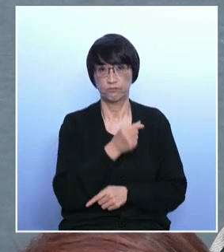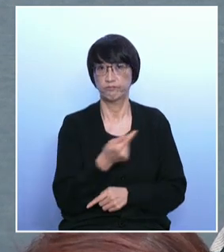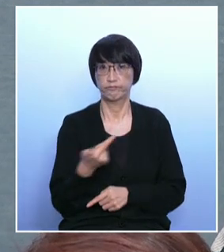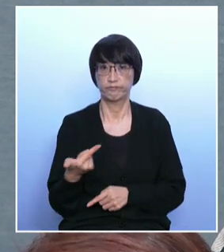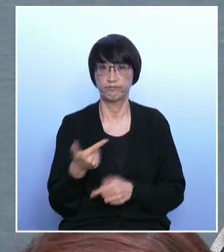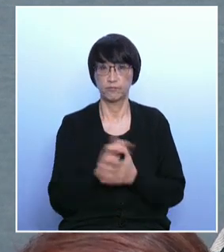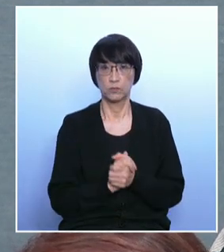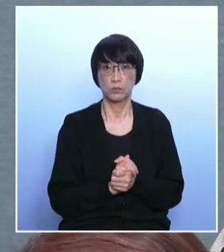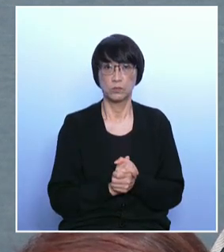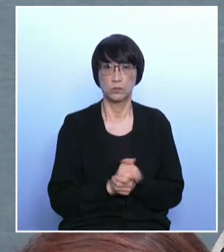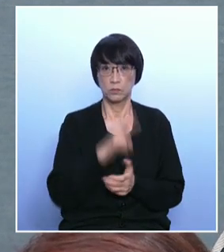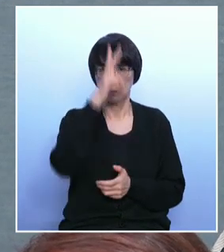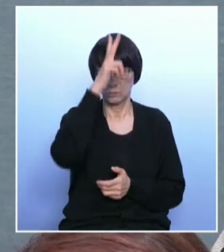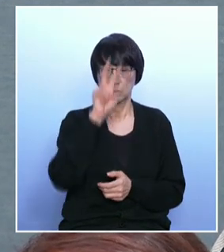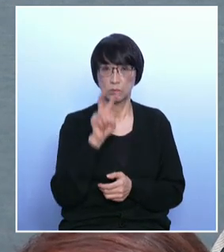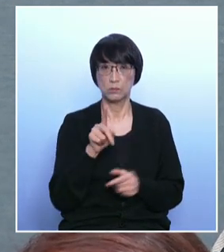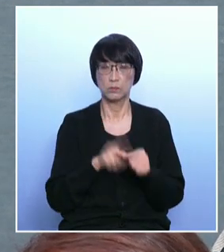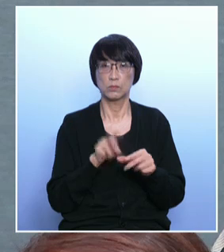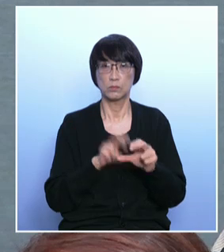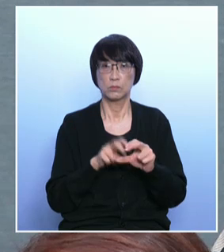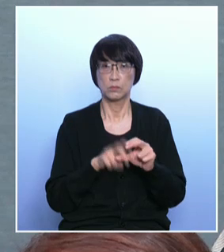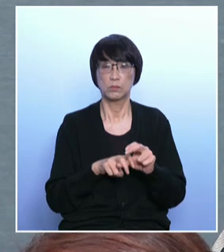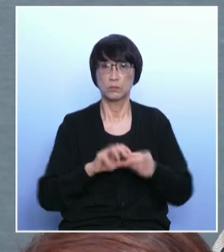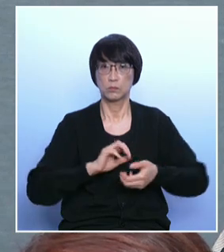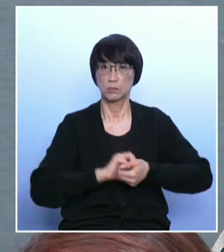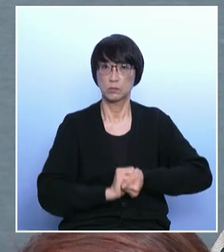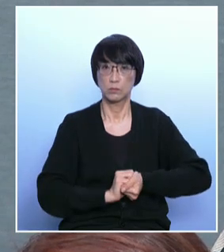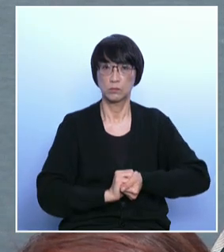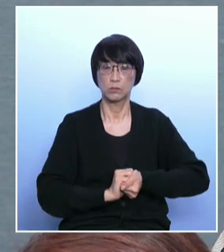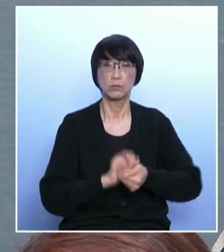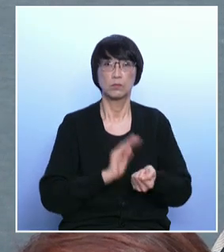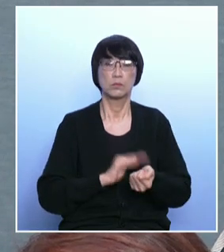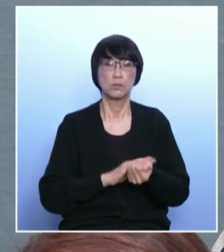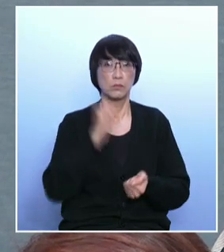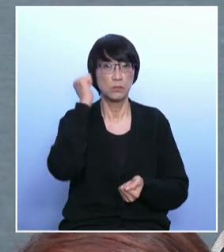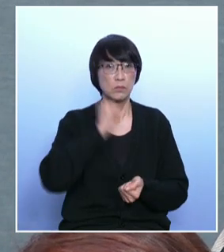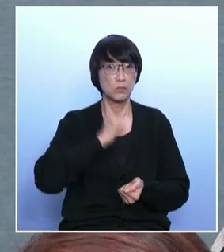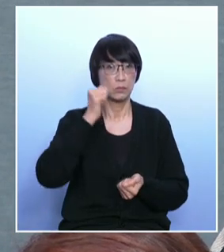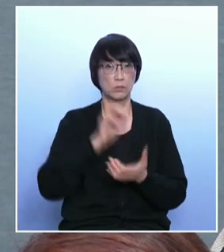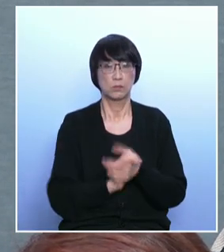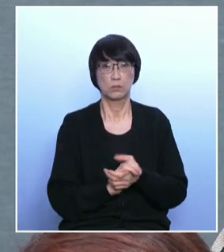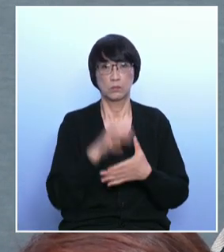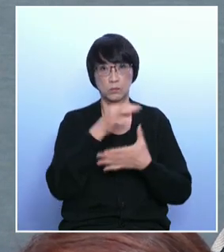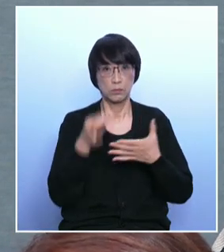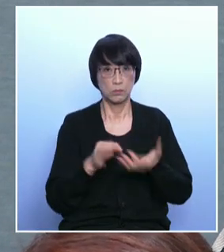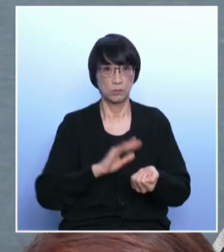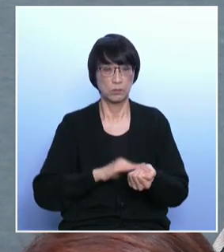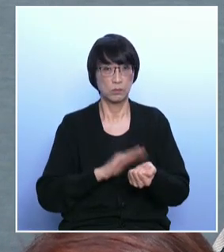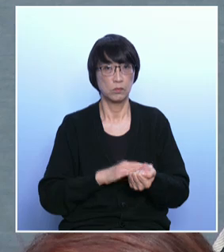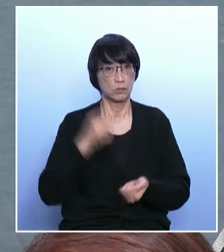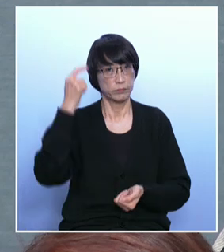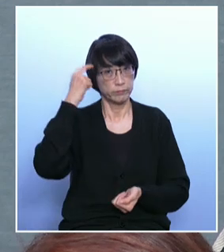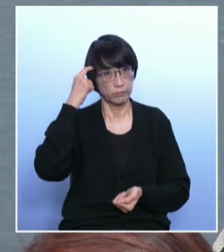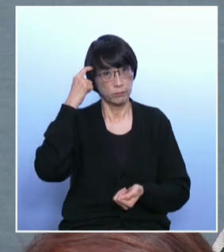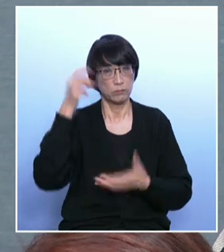We have an aging population in Hong Kong. Will the government explore extending designated disease areas to a